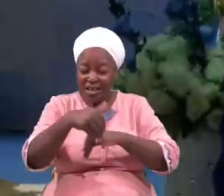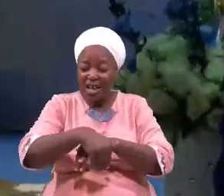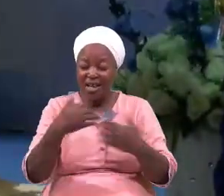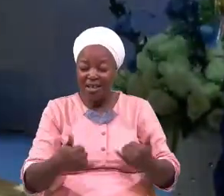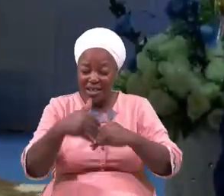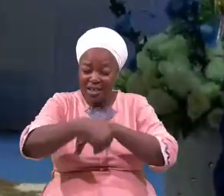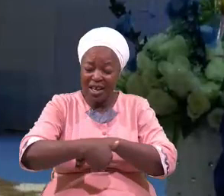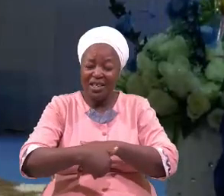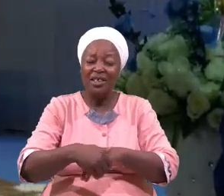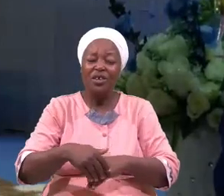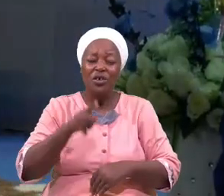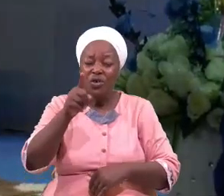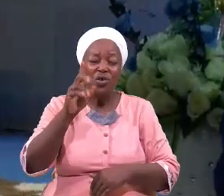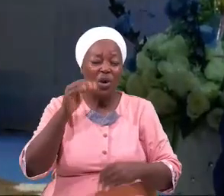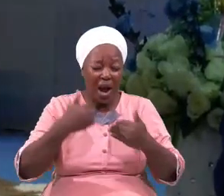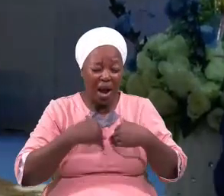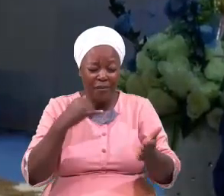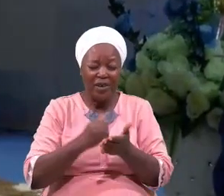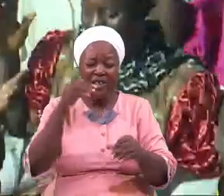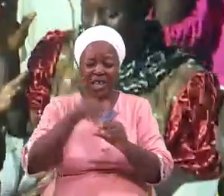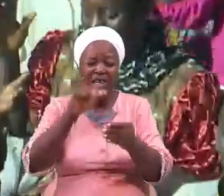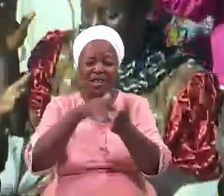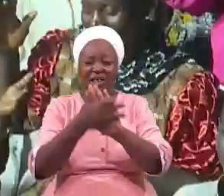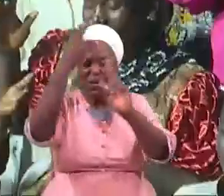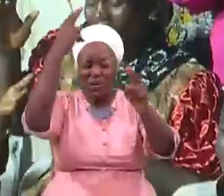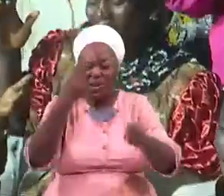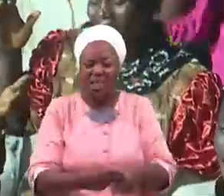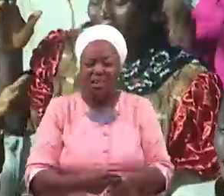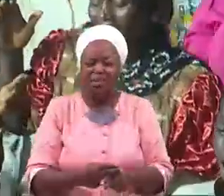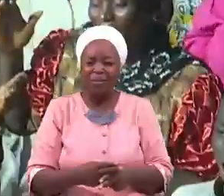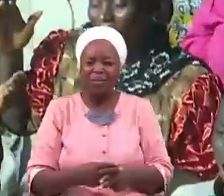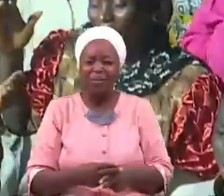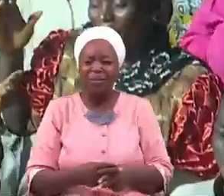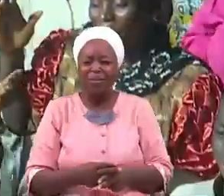This night, you have it in Jesus' name.